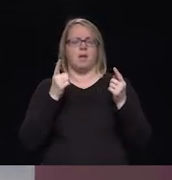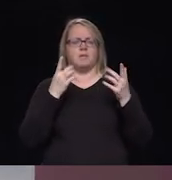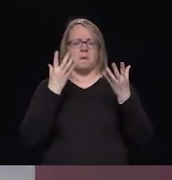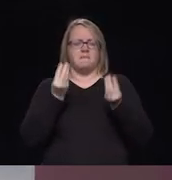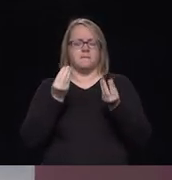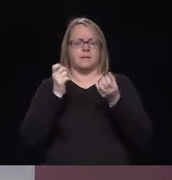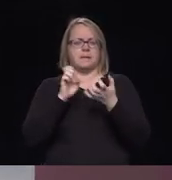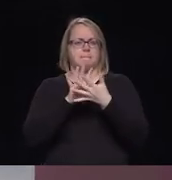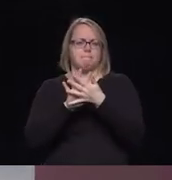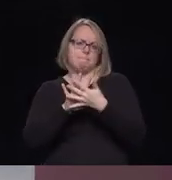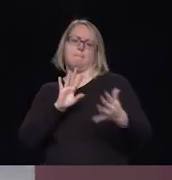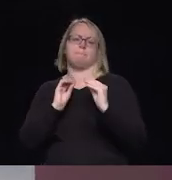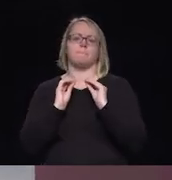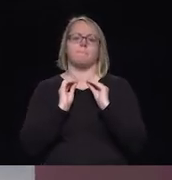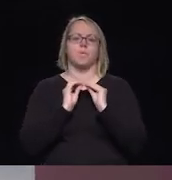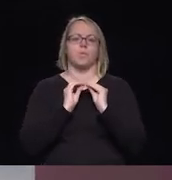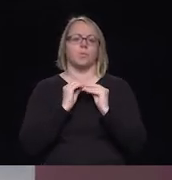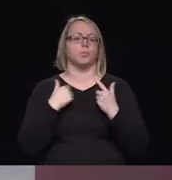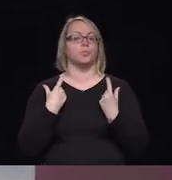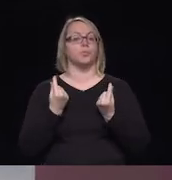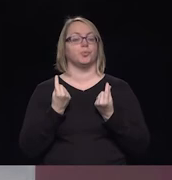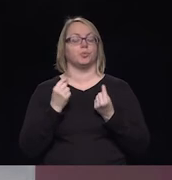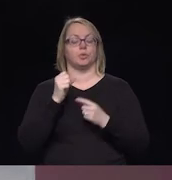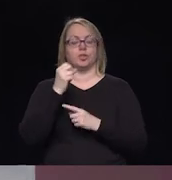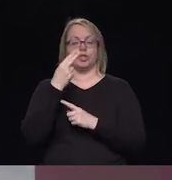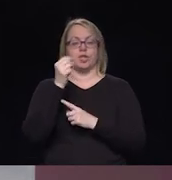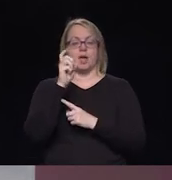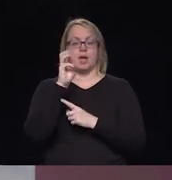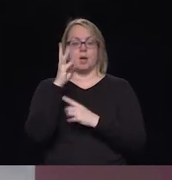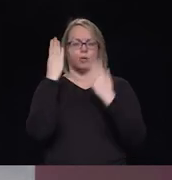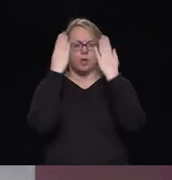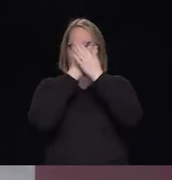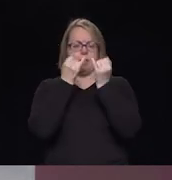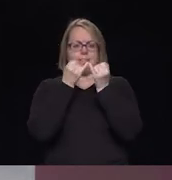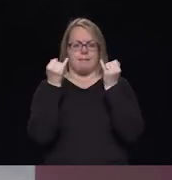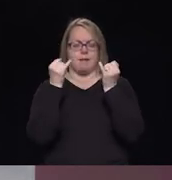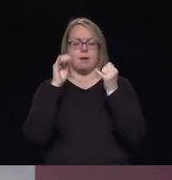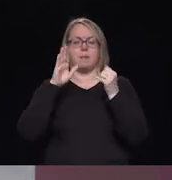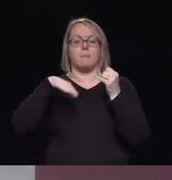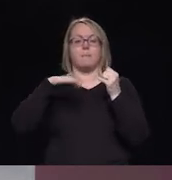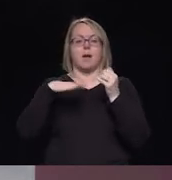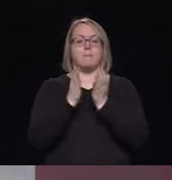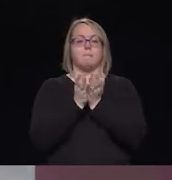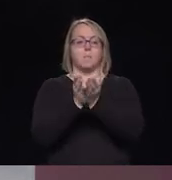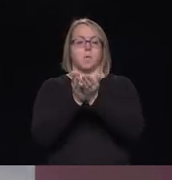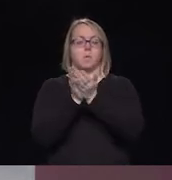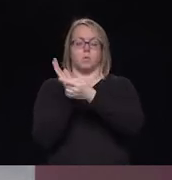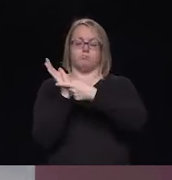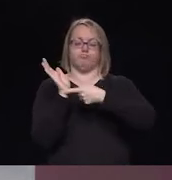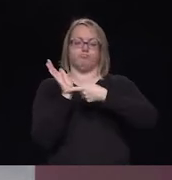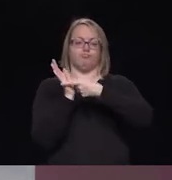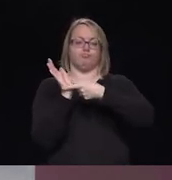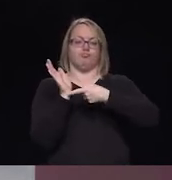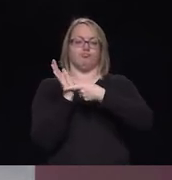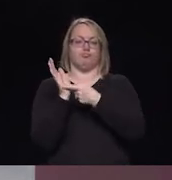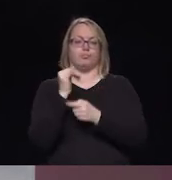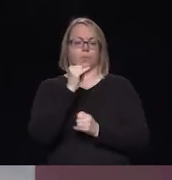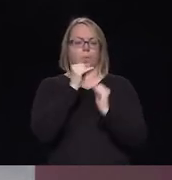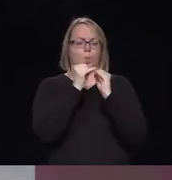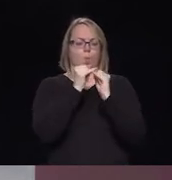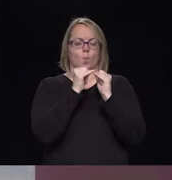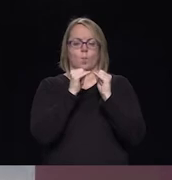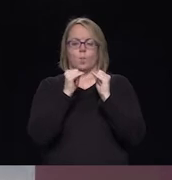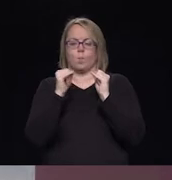ahead and put a little bit of black on the bottom edge of the boat, only where it touches the water.